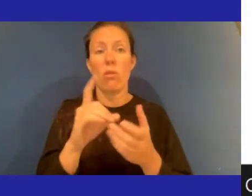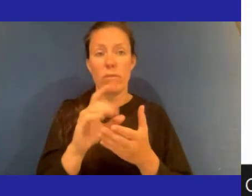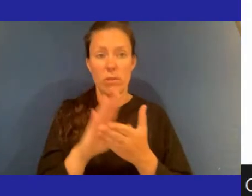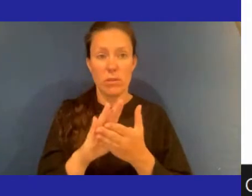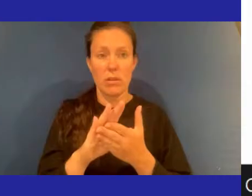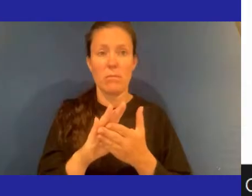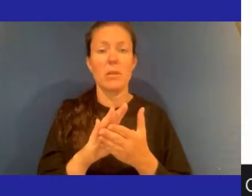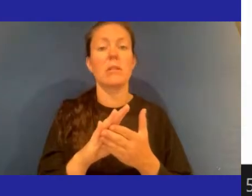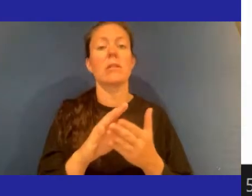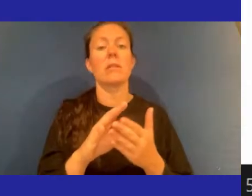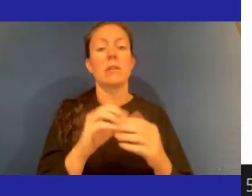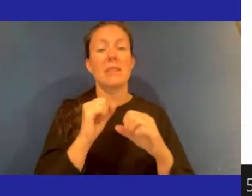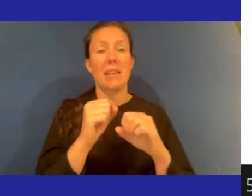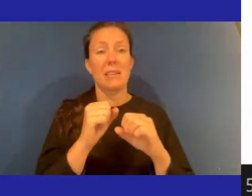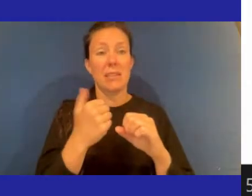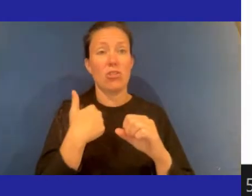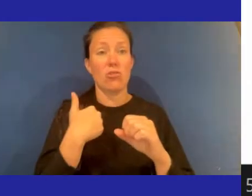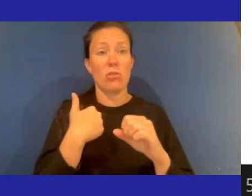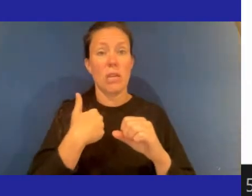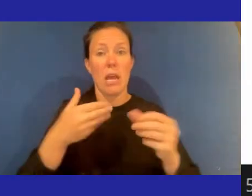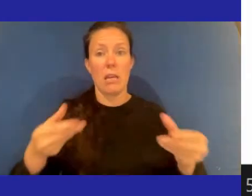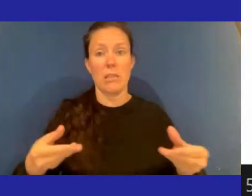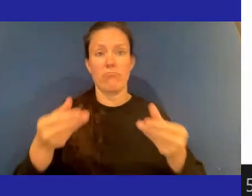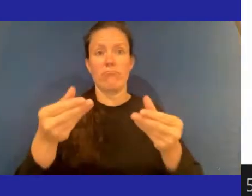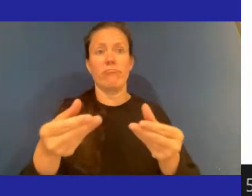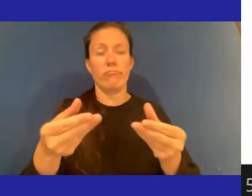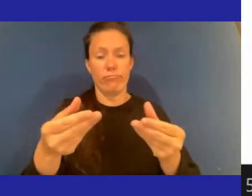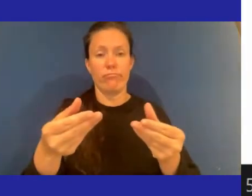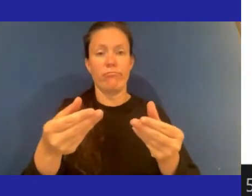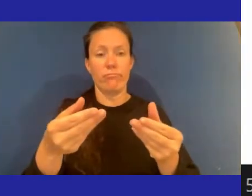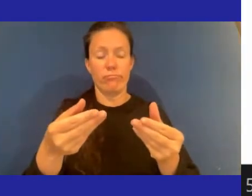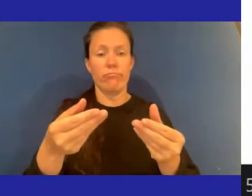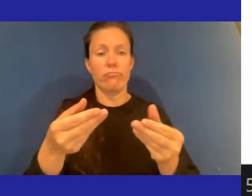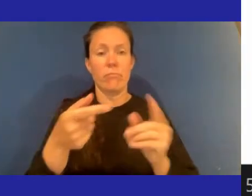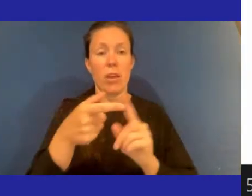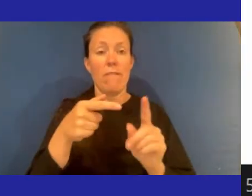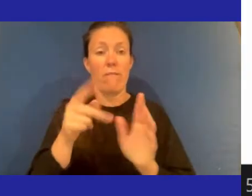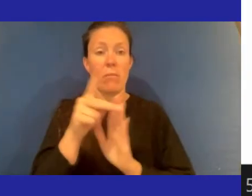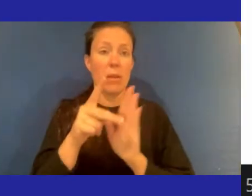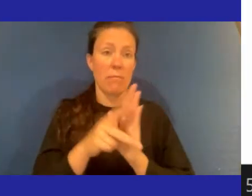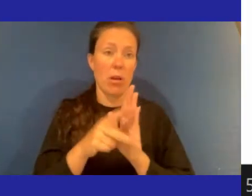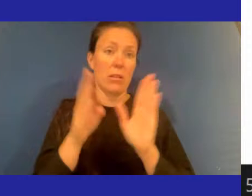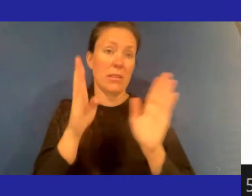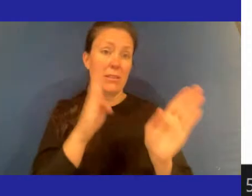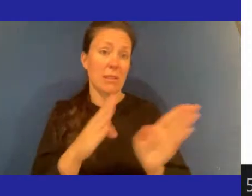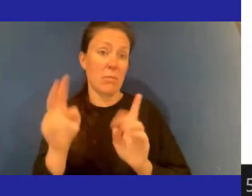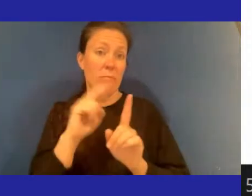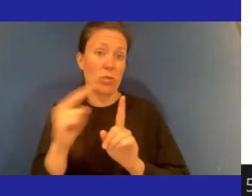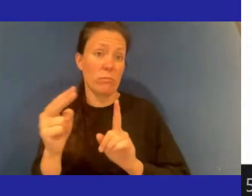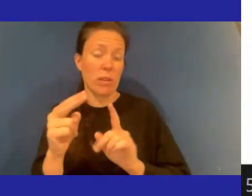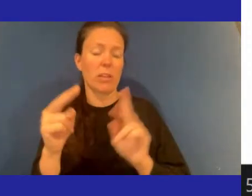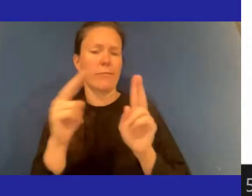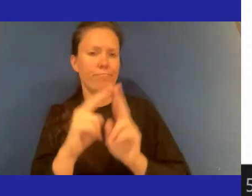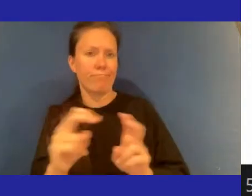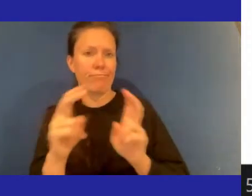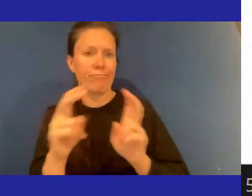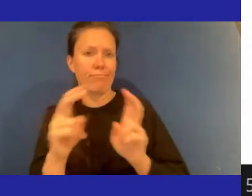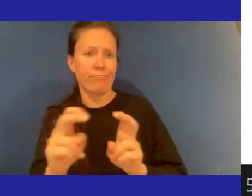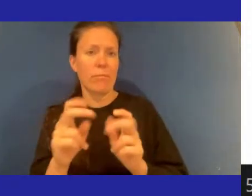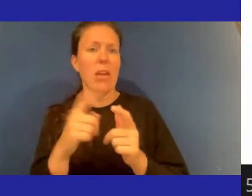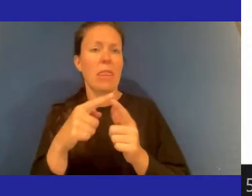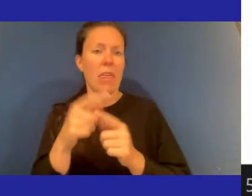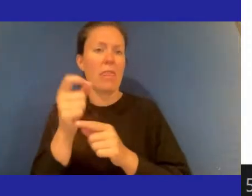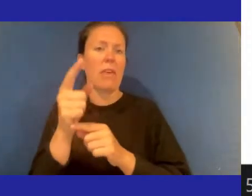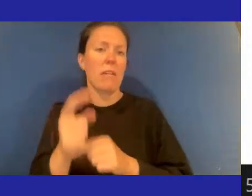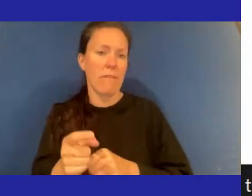security brings forth from a policy plan perspective, and those get reviewed on an annual